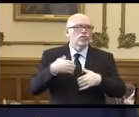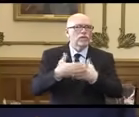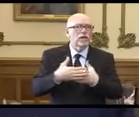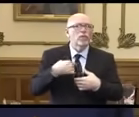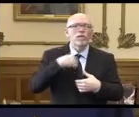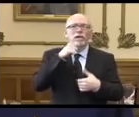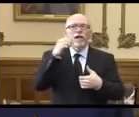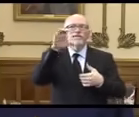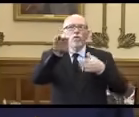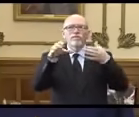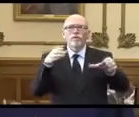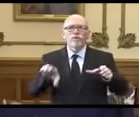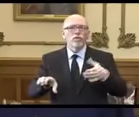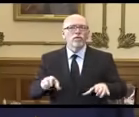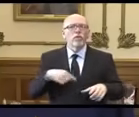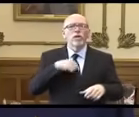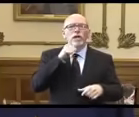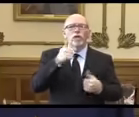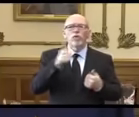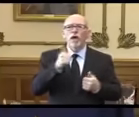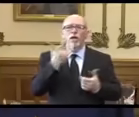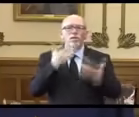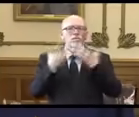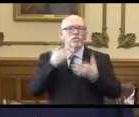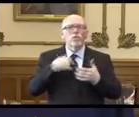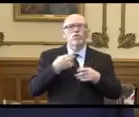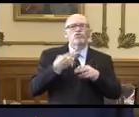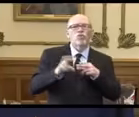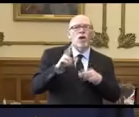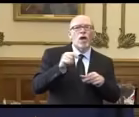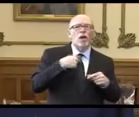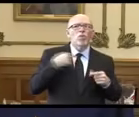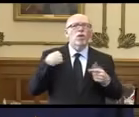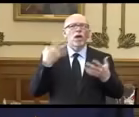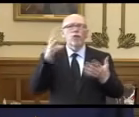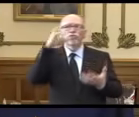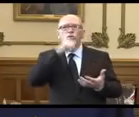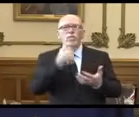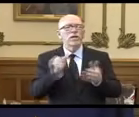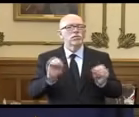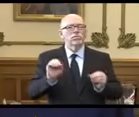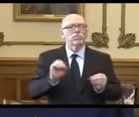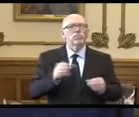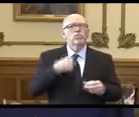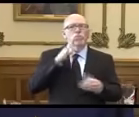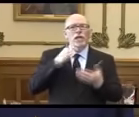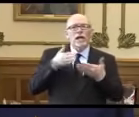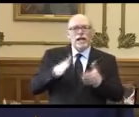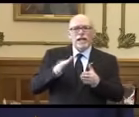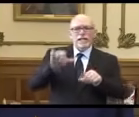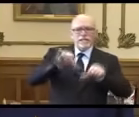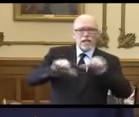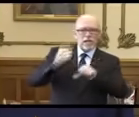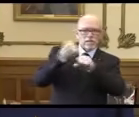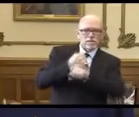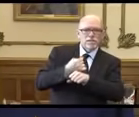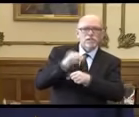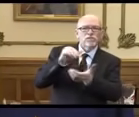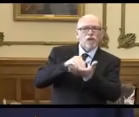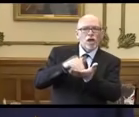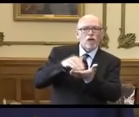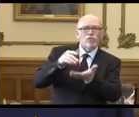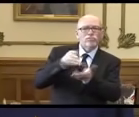to force anything. We don't try to take a shortcut. We don't assume anything. We'll let the science and the medical